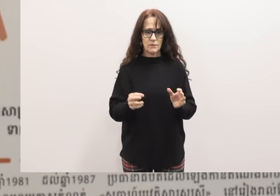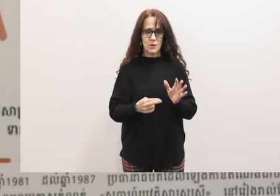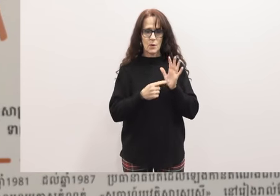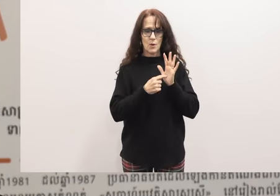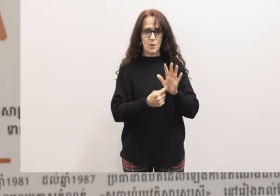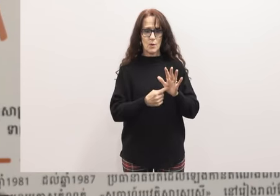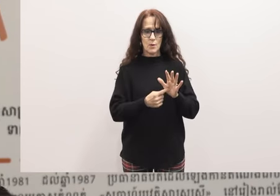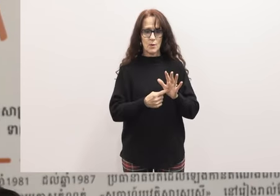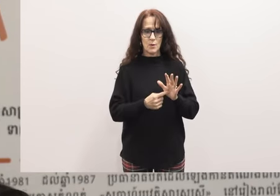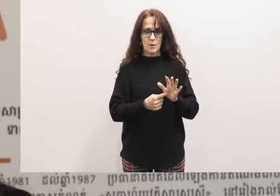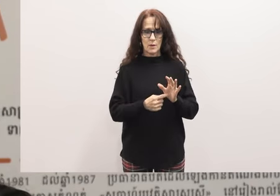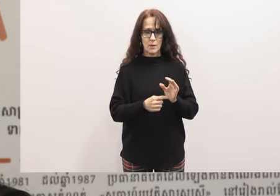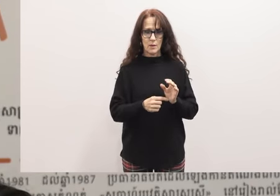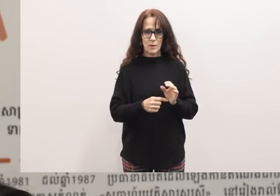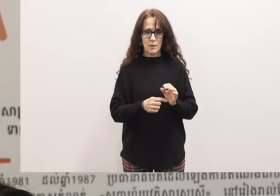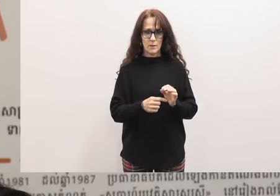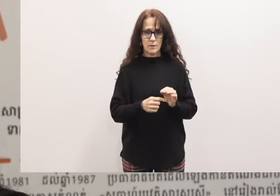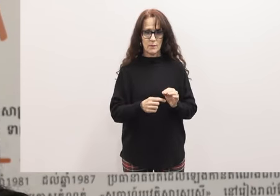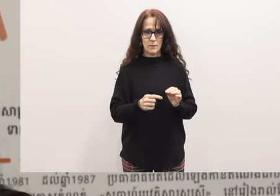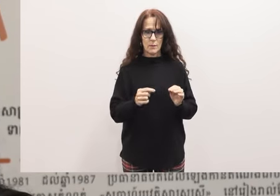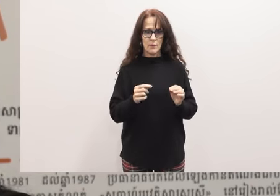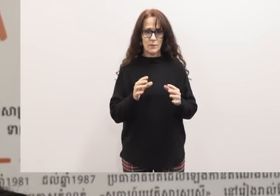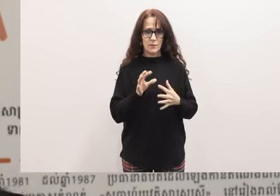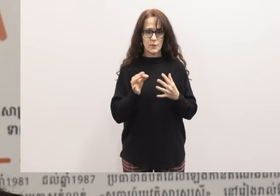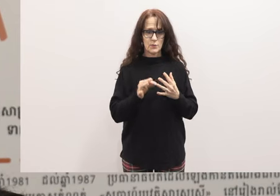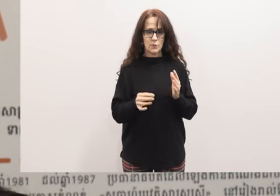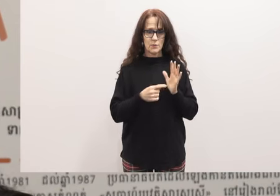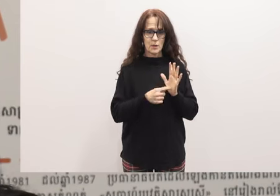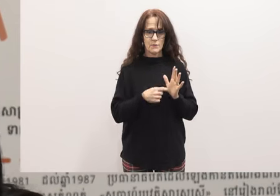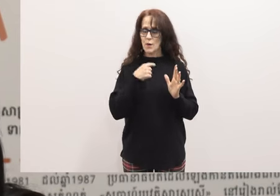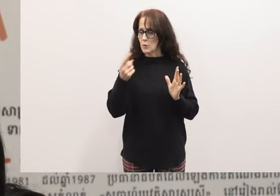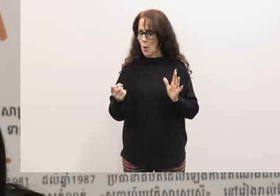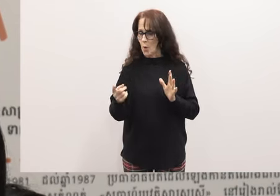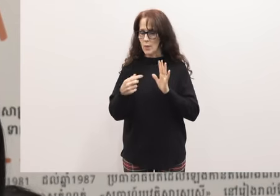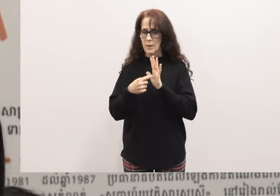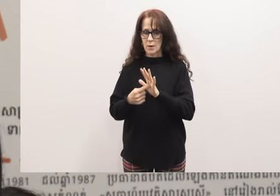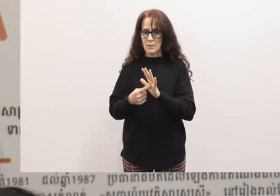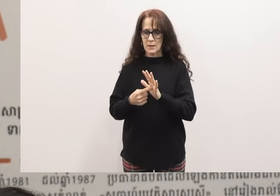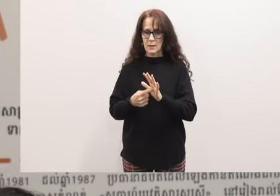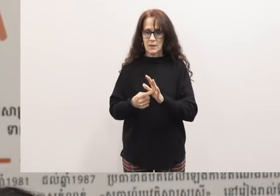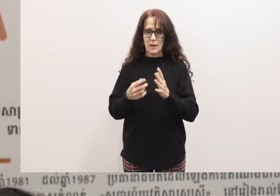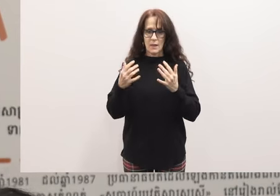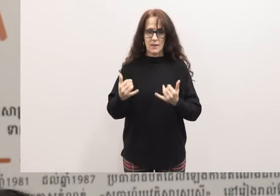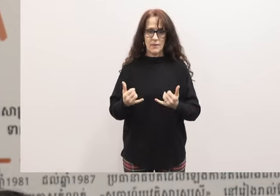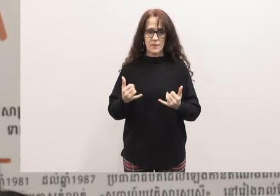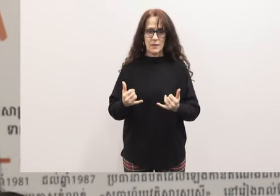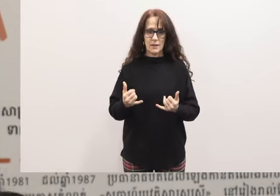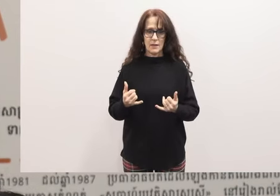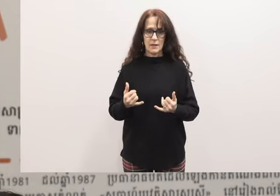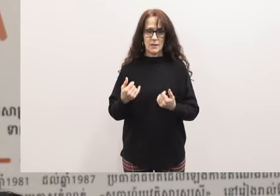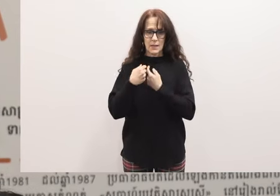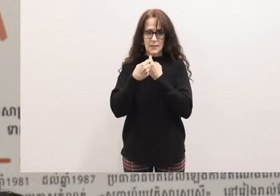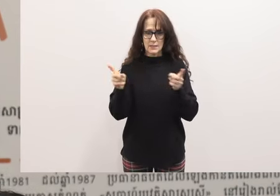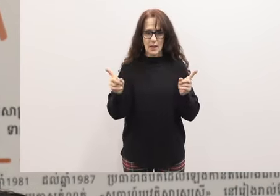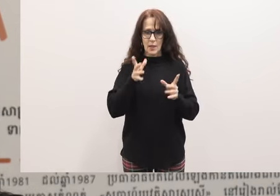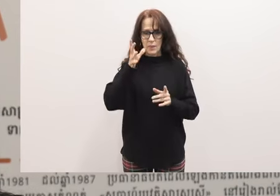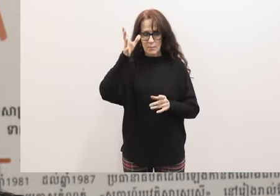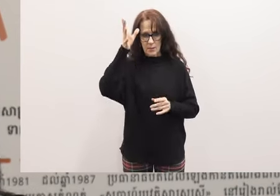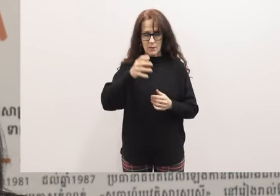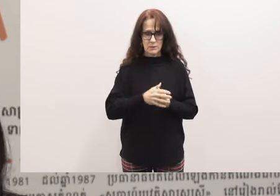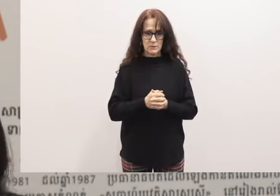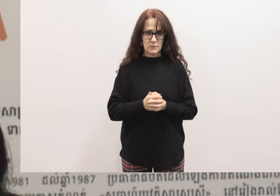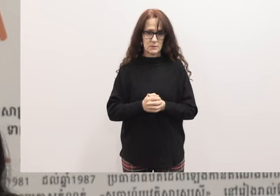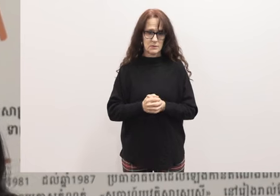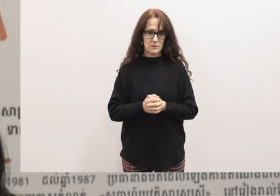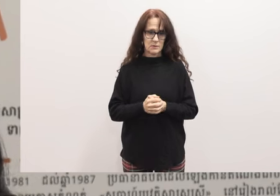representatives, because the choice office had told these representatives that this is what they are to tell the parents. So